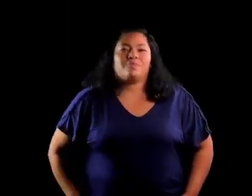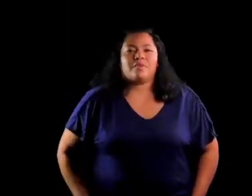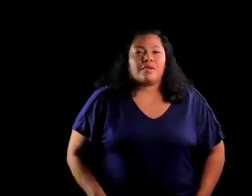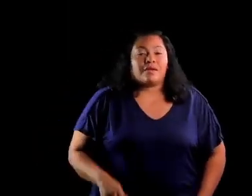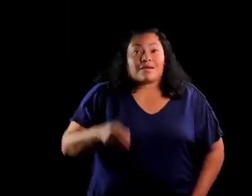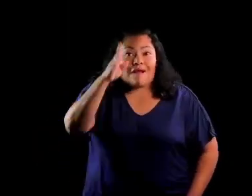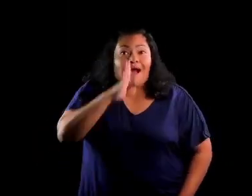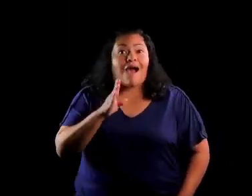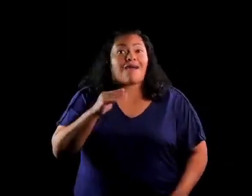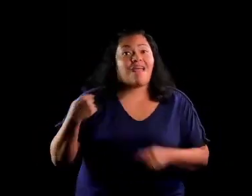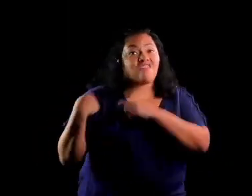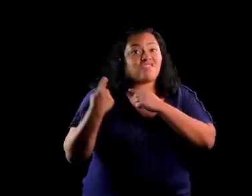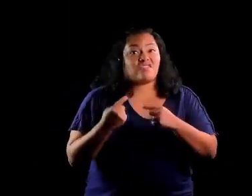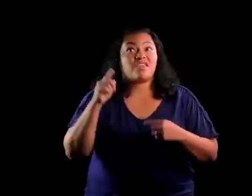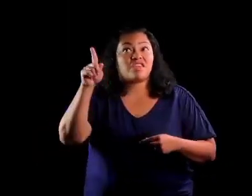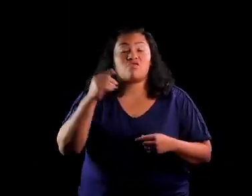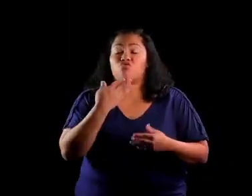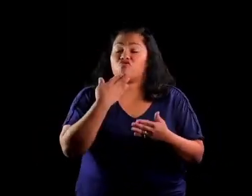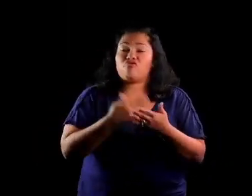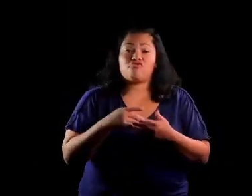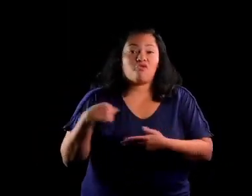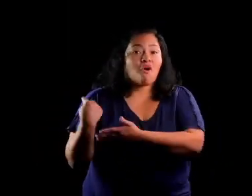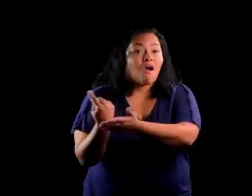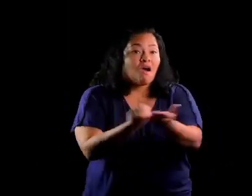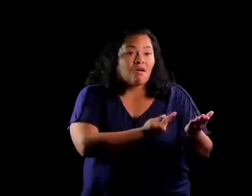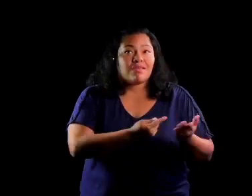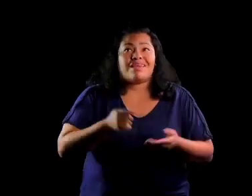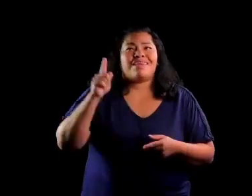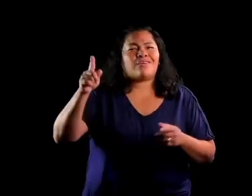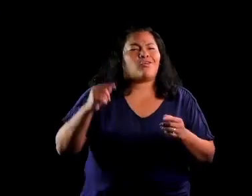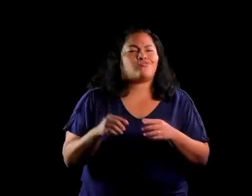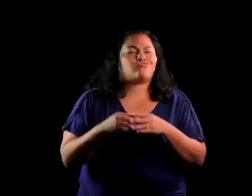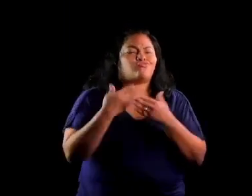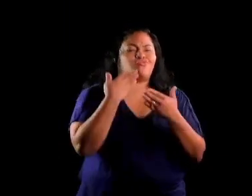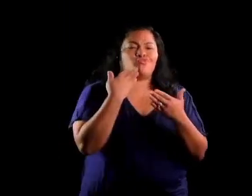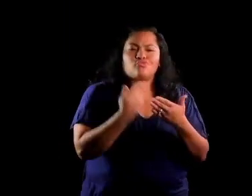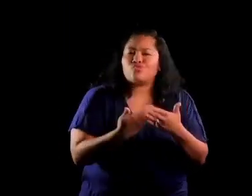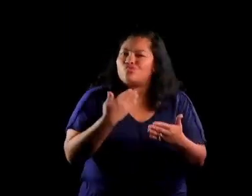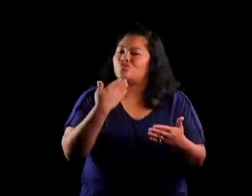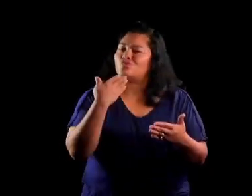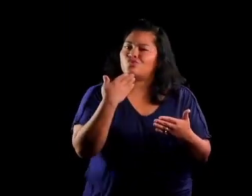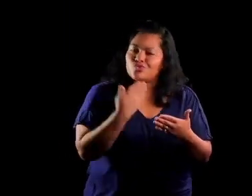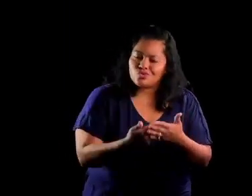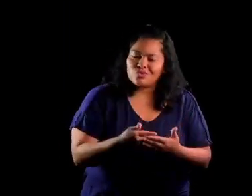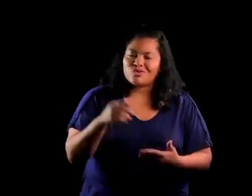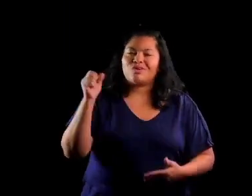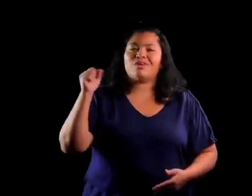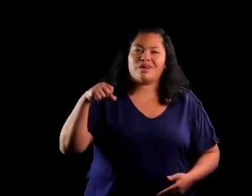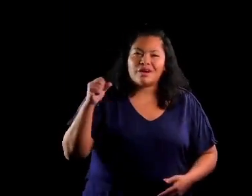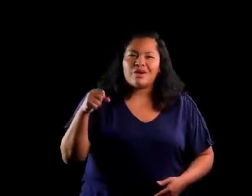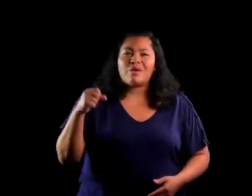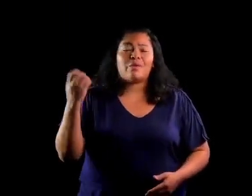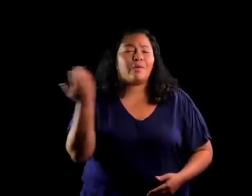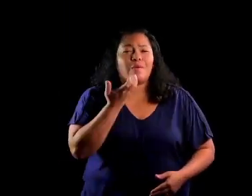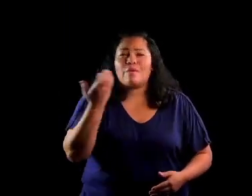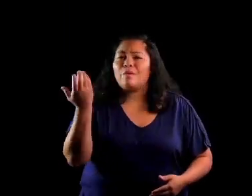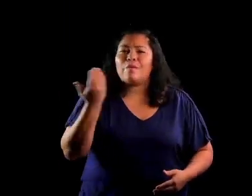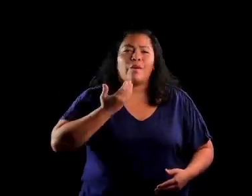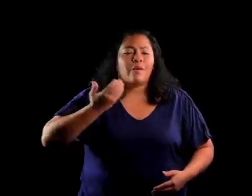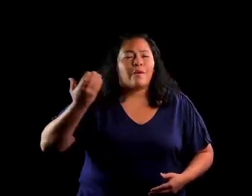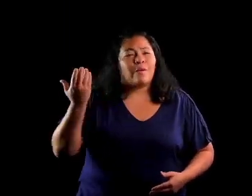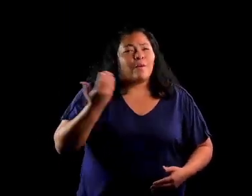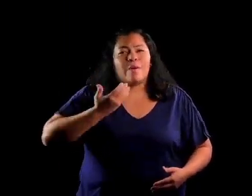testimony. Oh, God's been good to all of us. He's been so good, yeah.